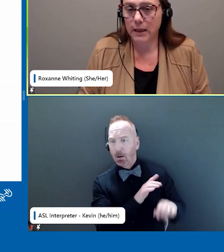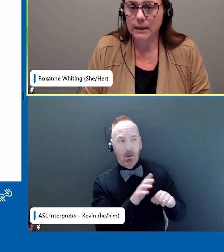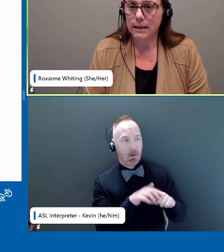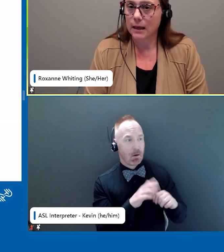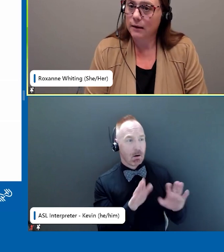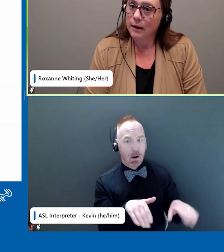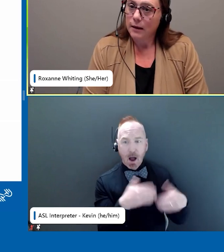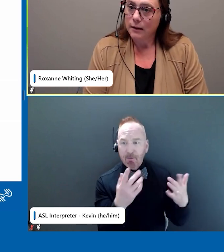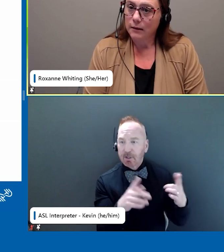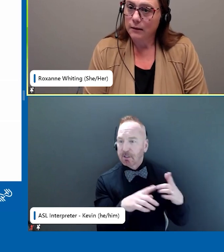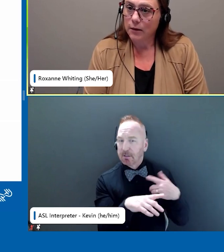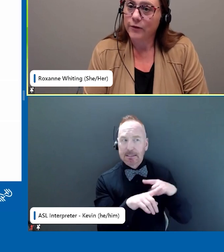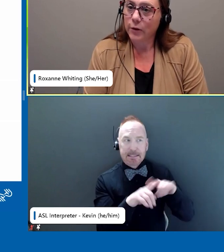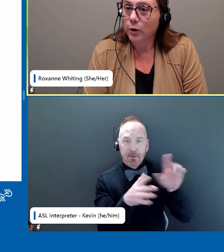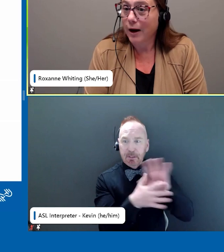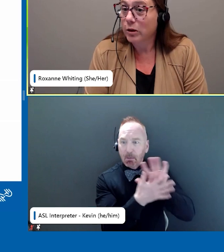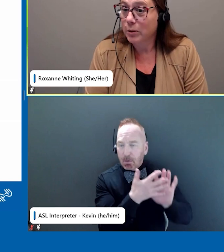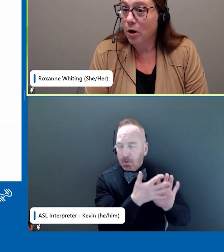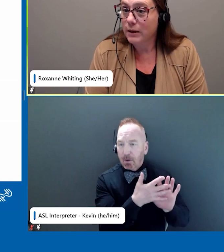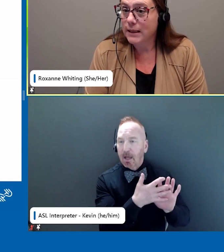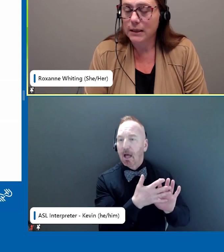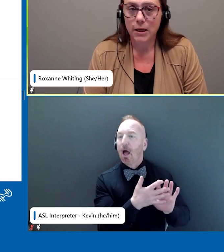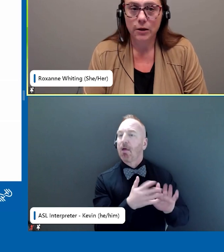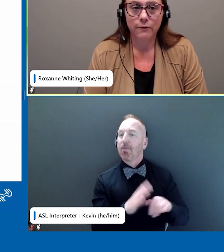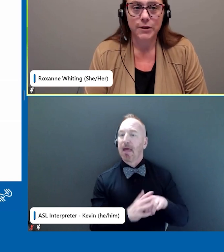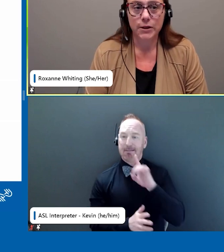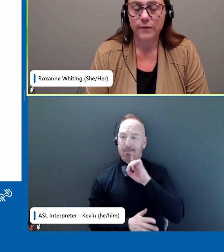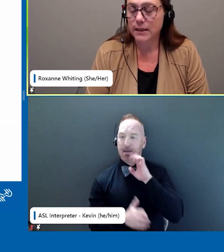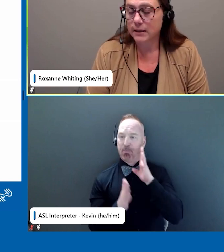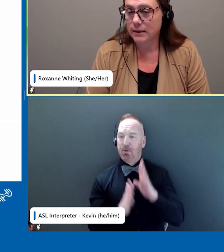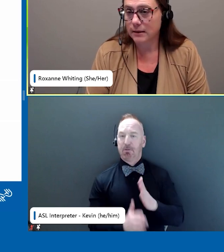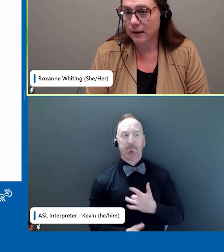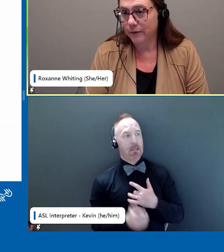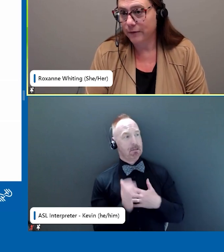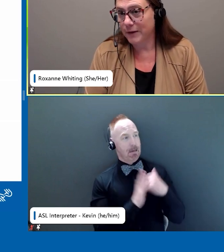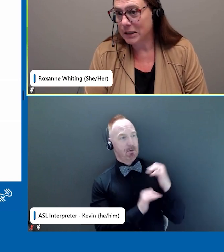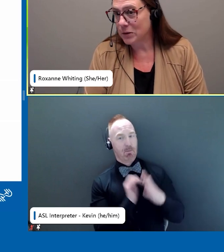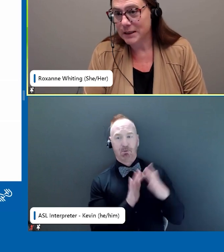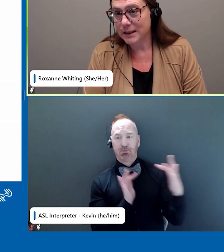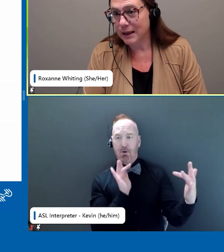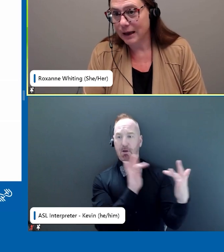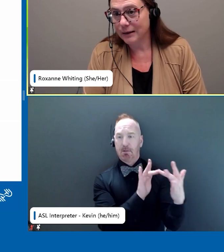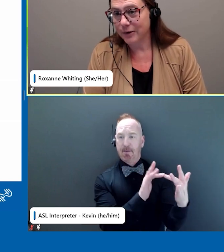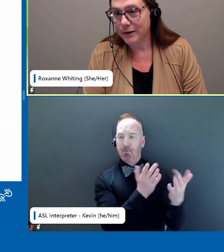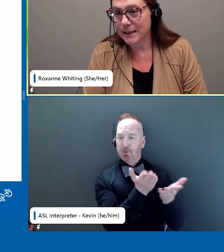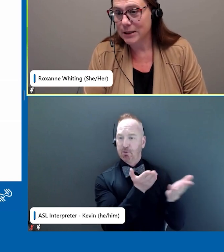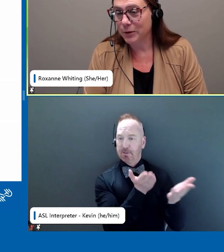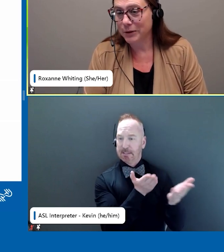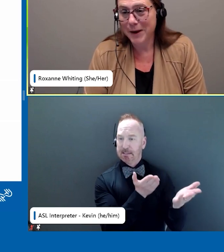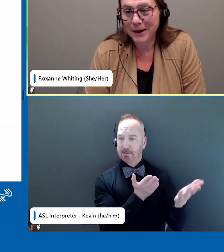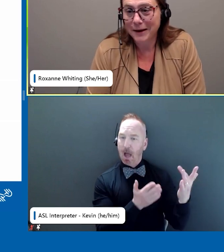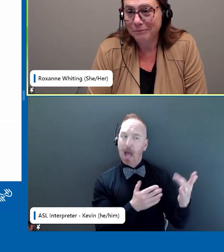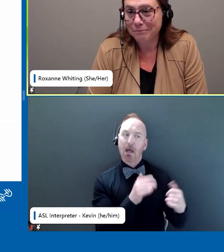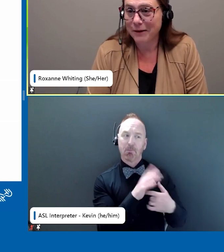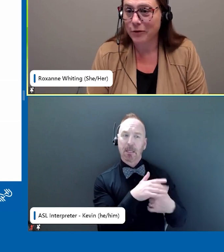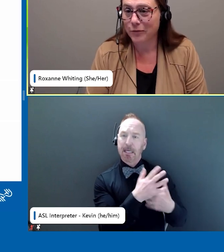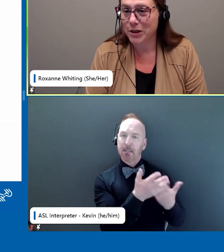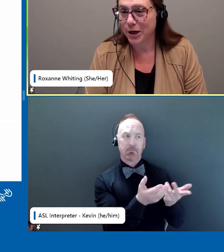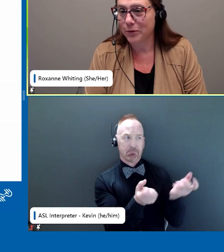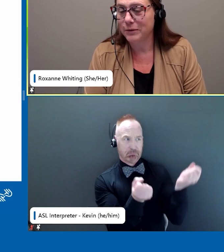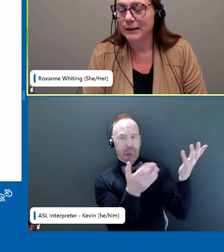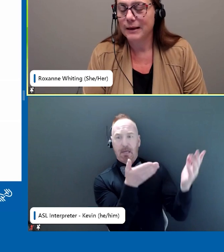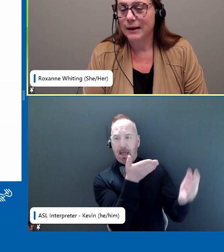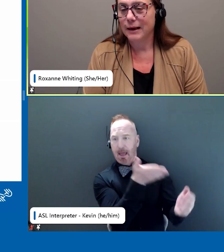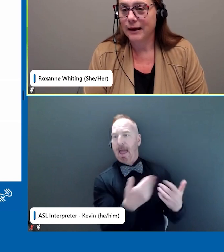through other means, then they'll feel more comfortable contacting you for services. If they don't see that you're accessible, they may never